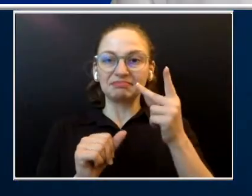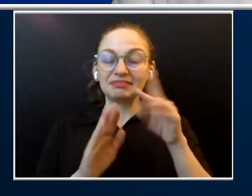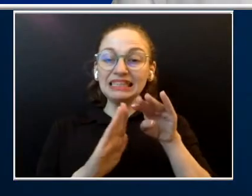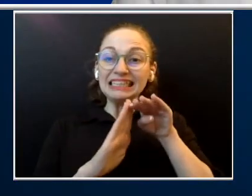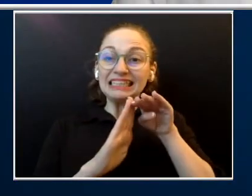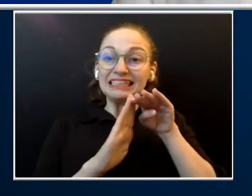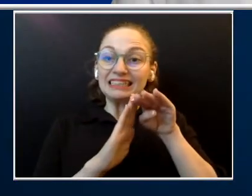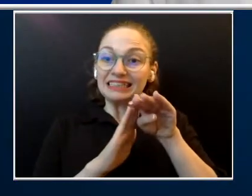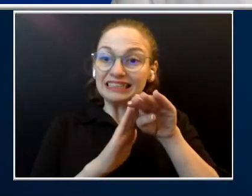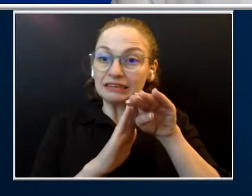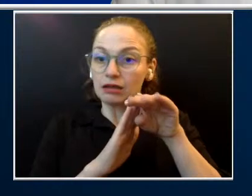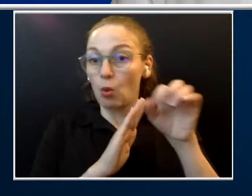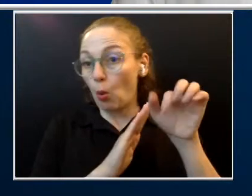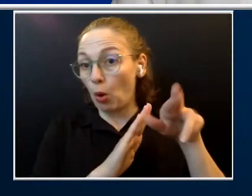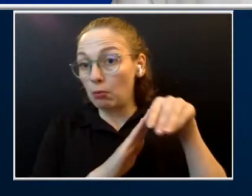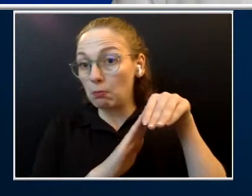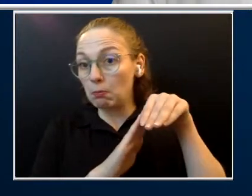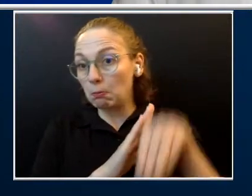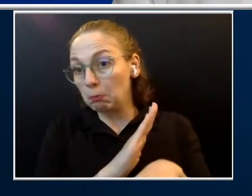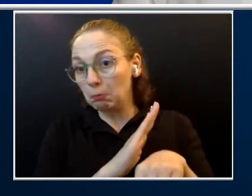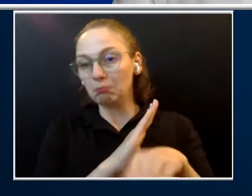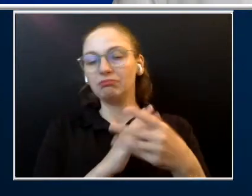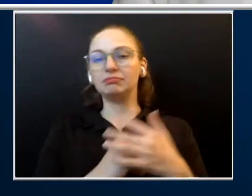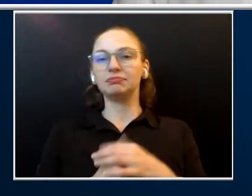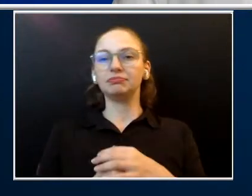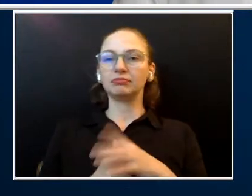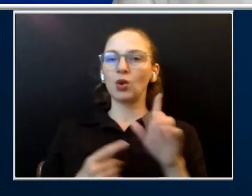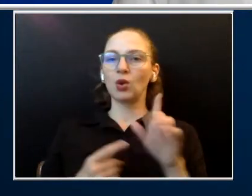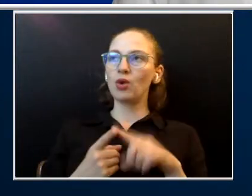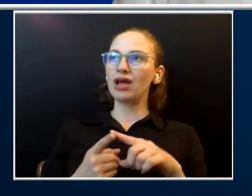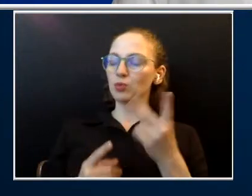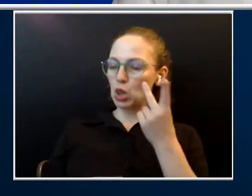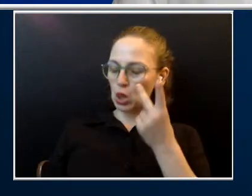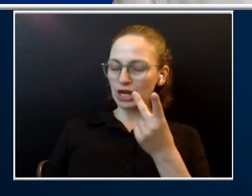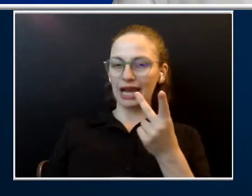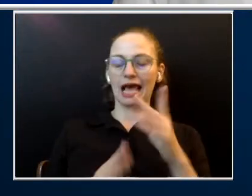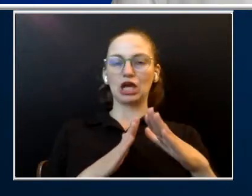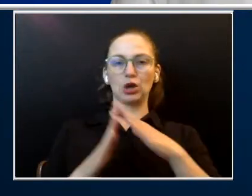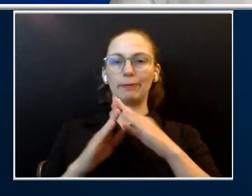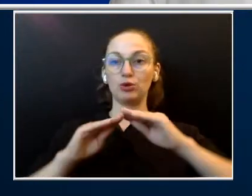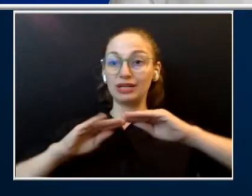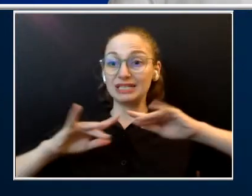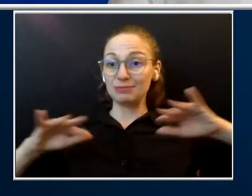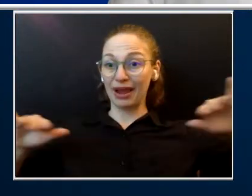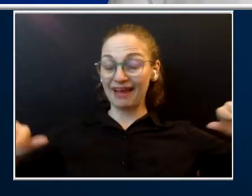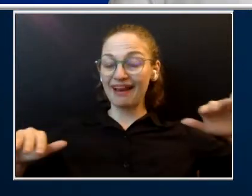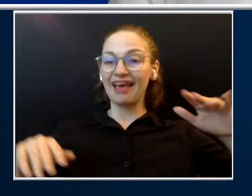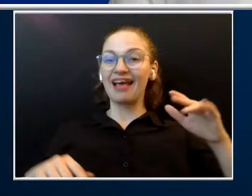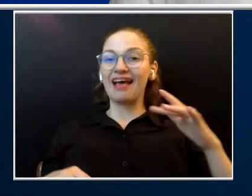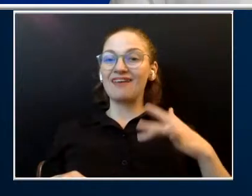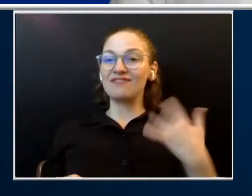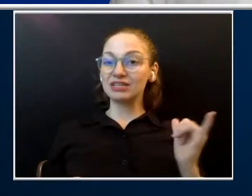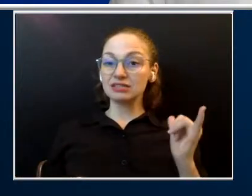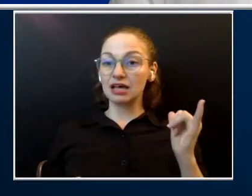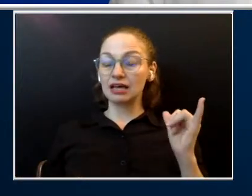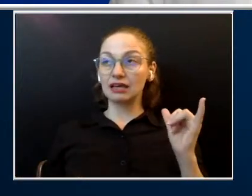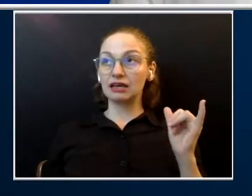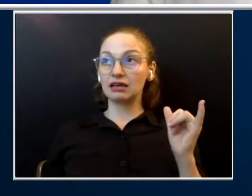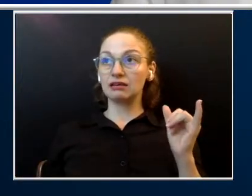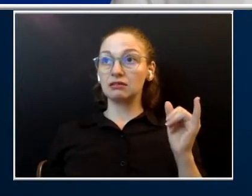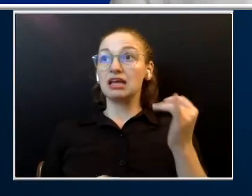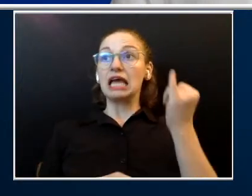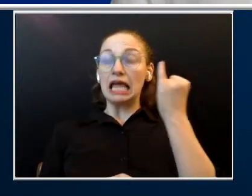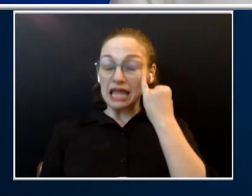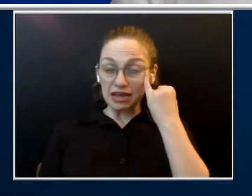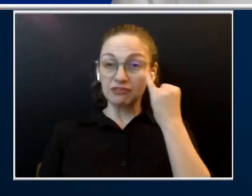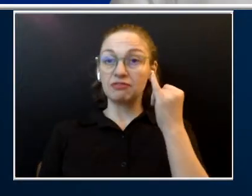look at the volume of community spread, it feels like if this was going to really escalate on us, we would have seen a pretty rapid takeoff. In fairness,